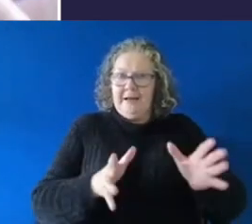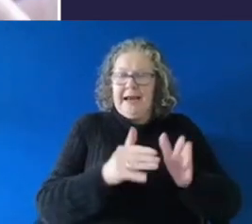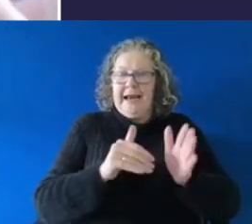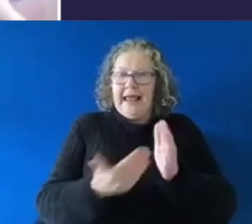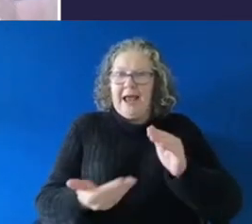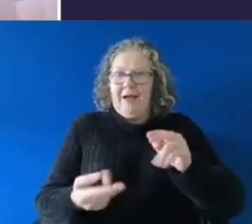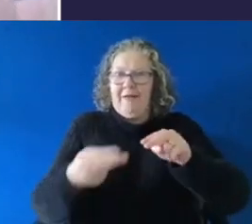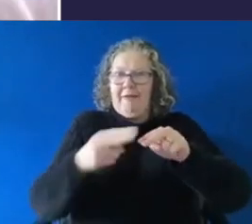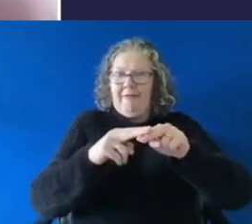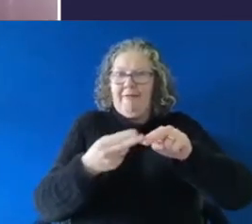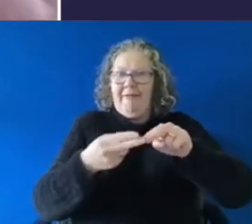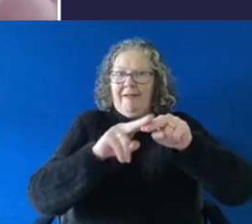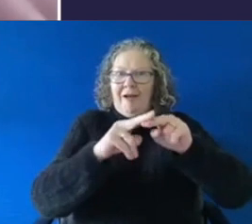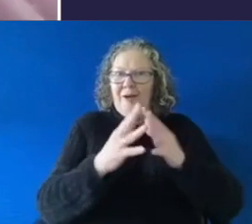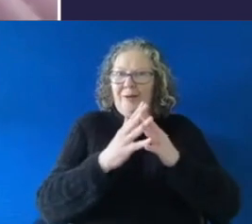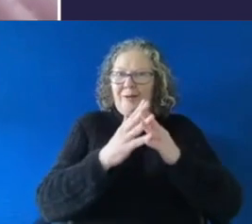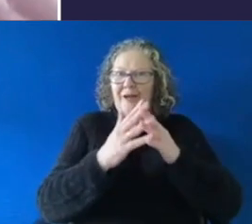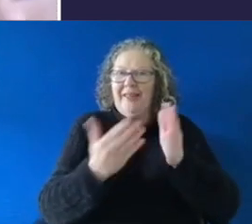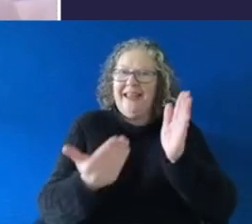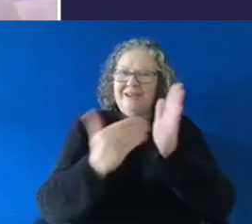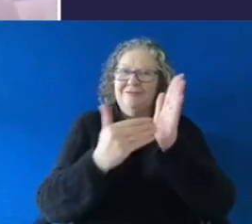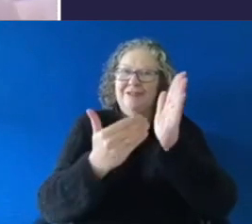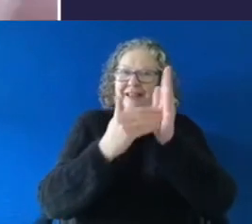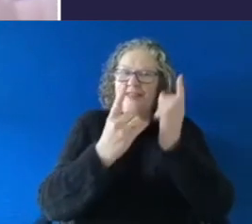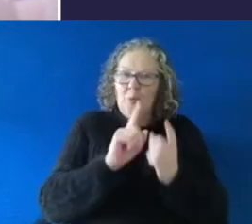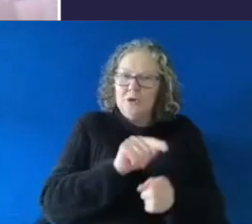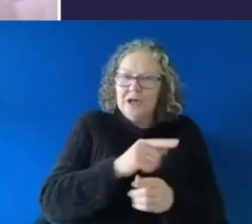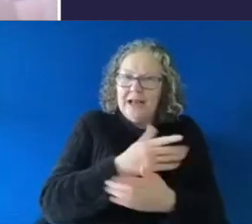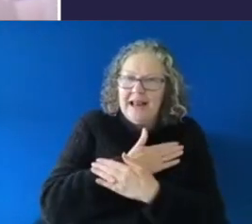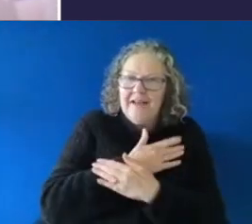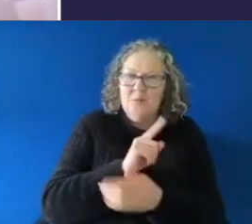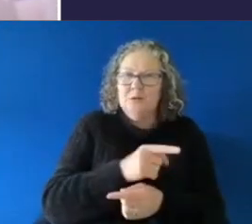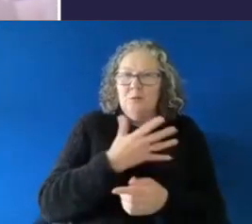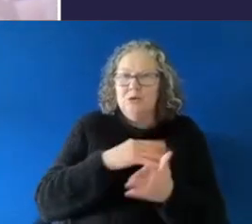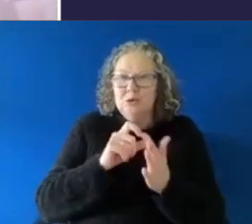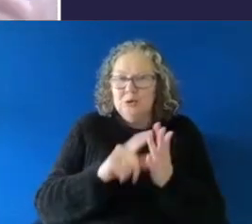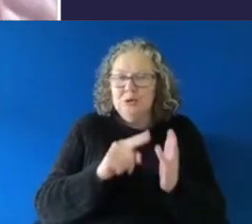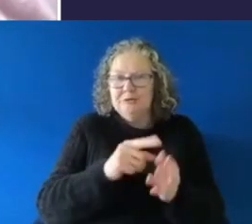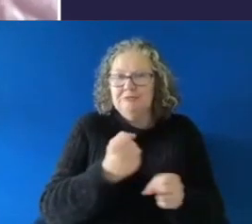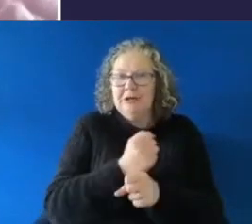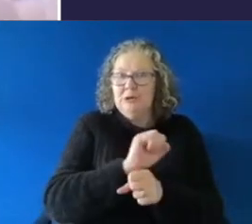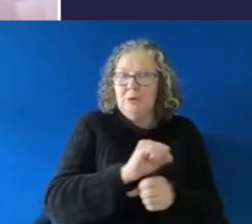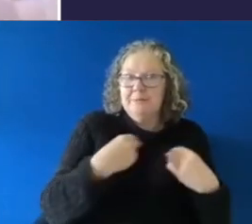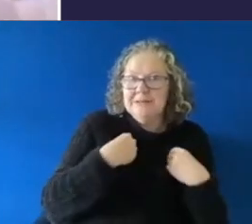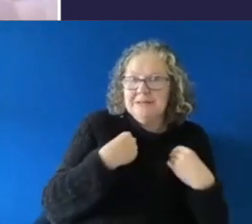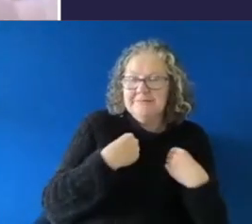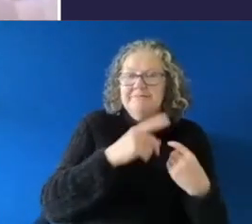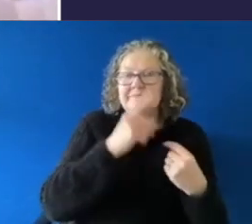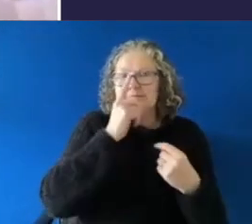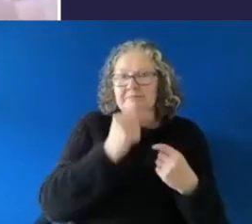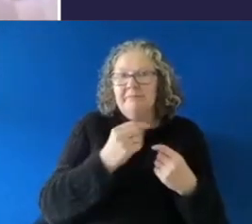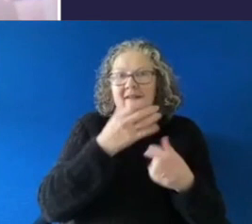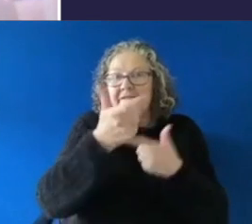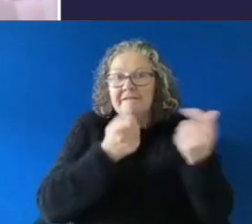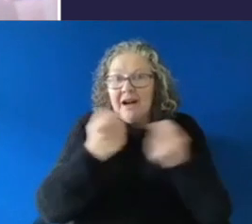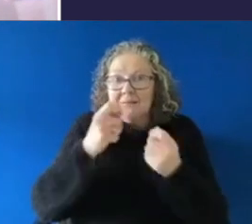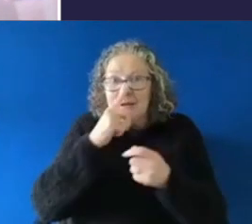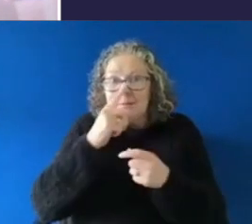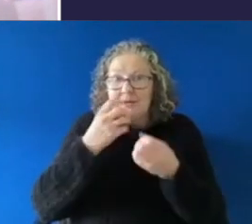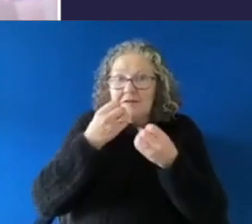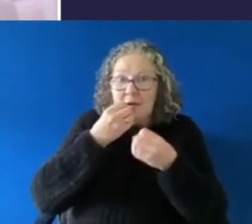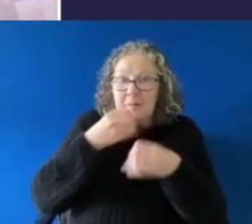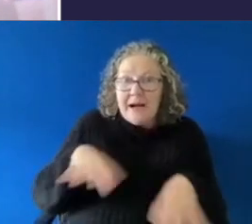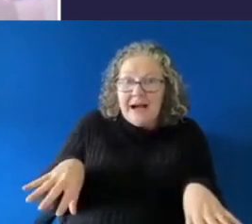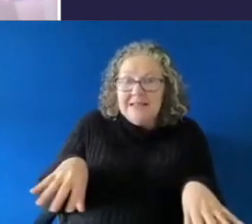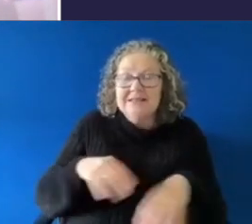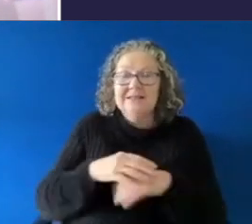things that she loves and she wants to do. So creating the business, hosting people for parties,